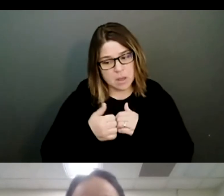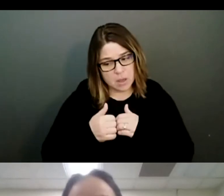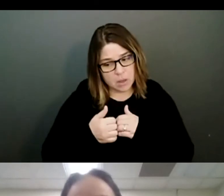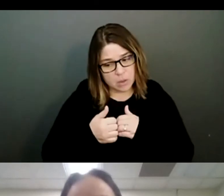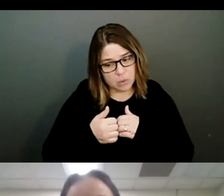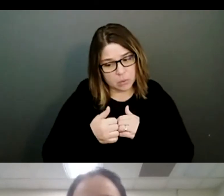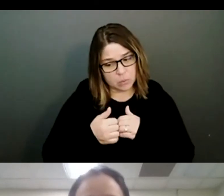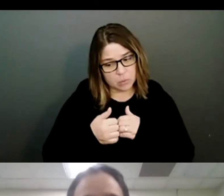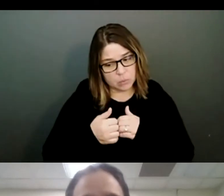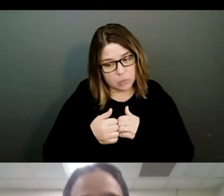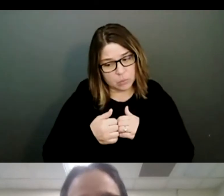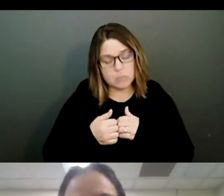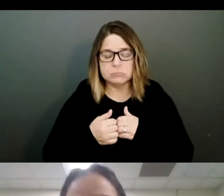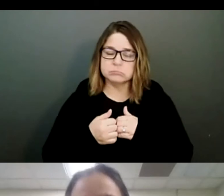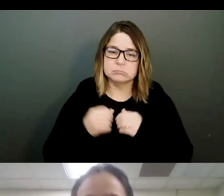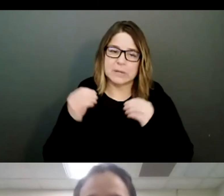audience of educating